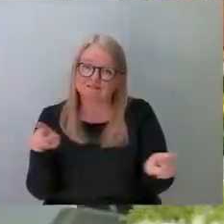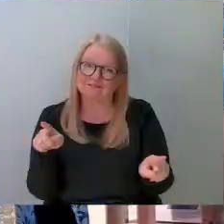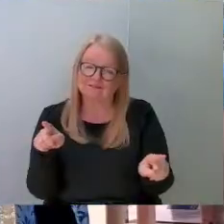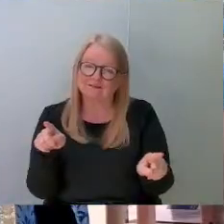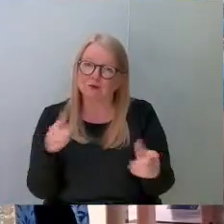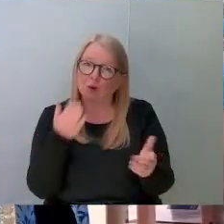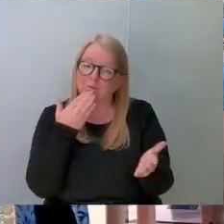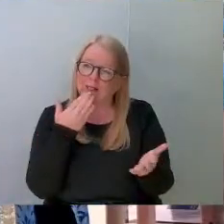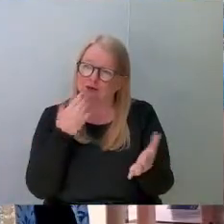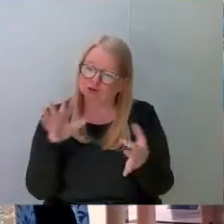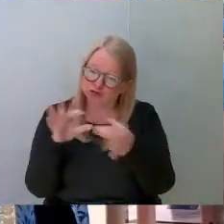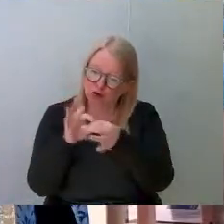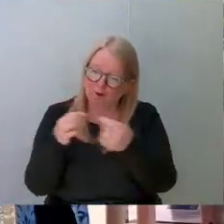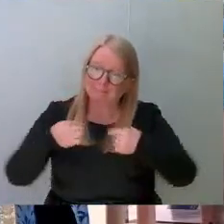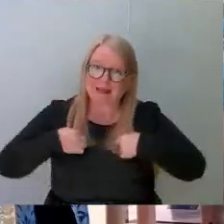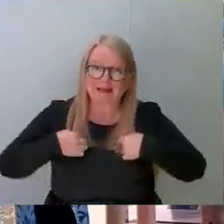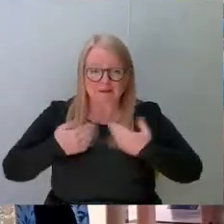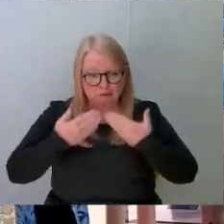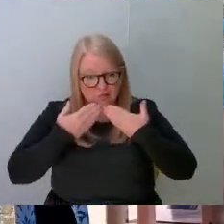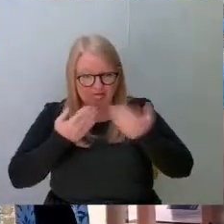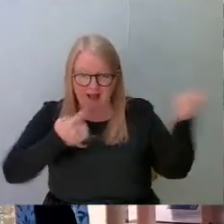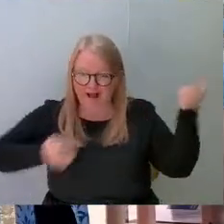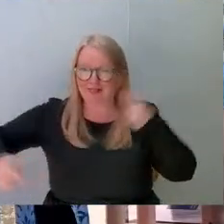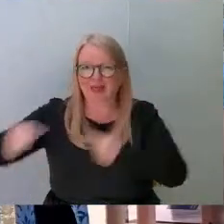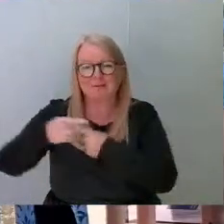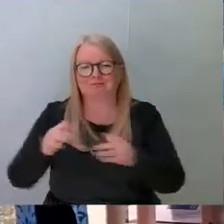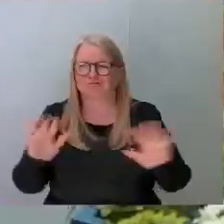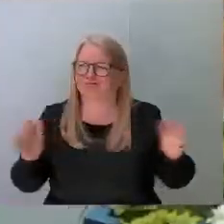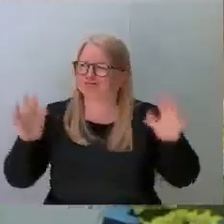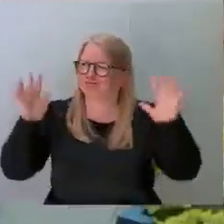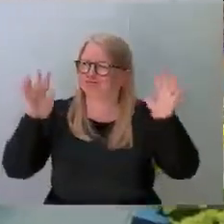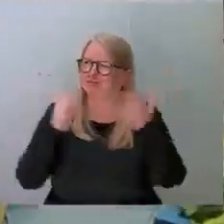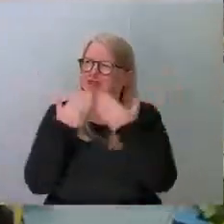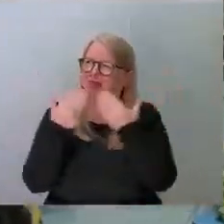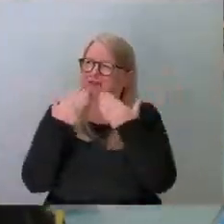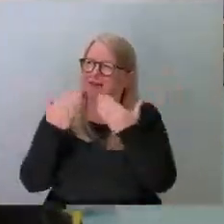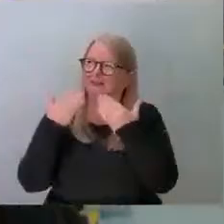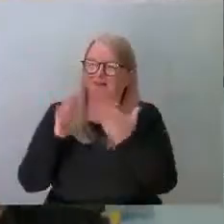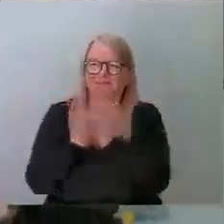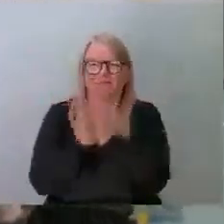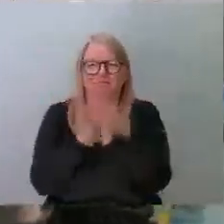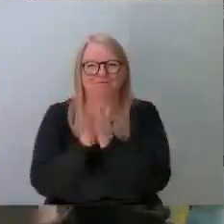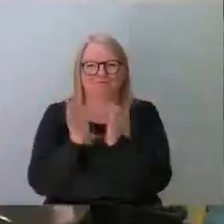please join with me in thanking all who have supported you in this journey.